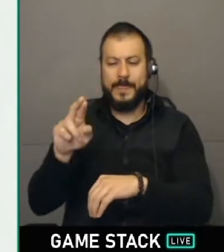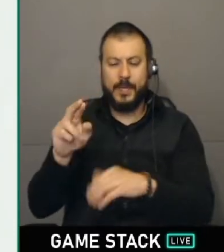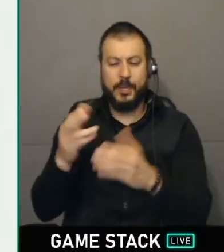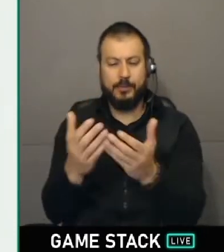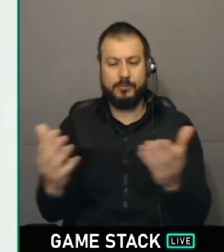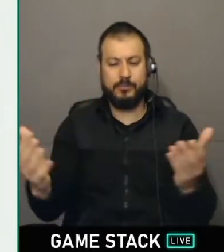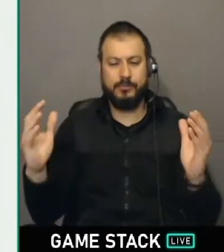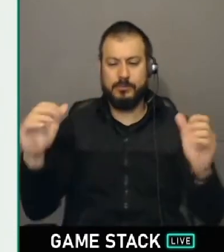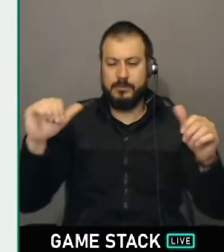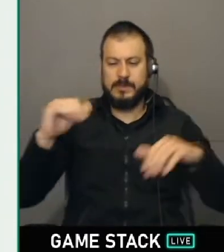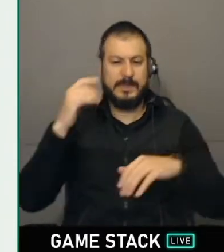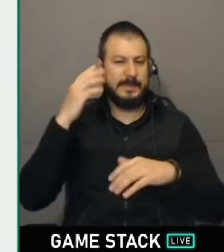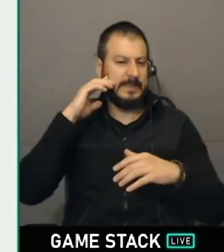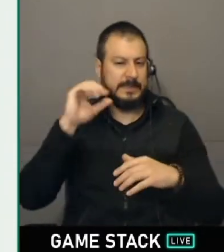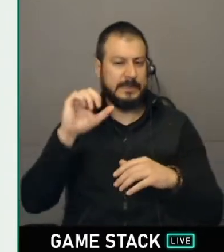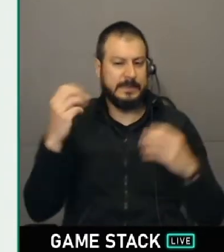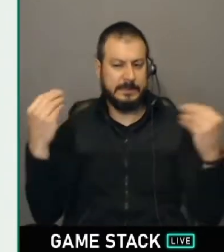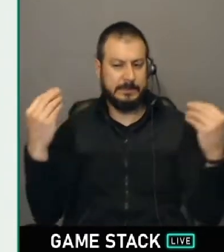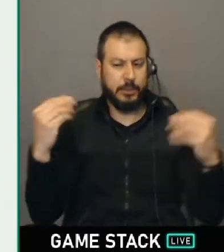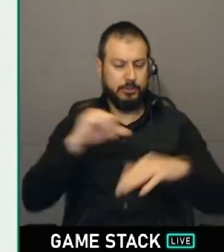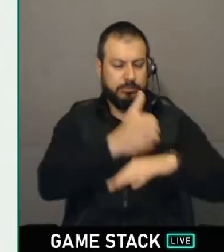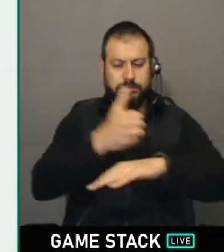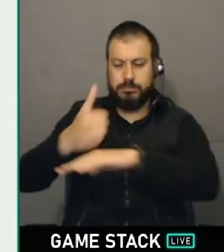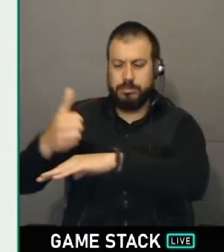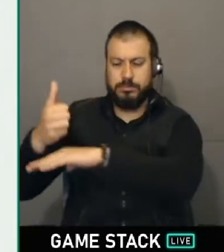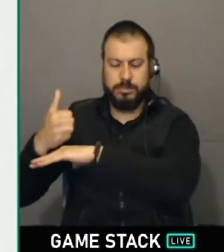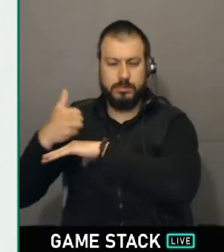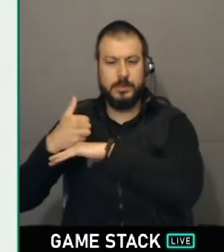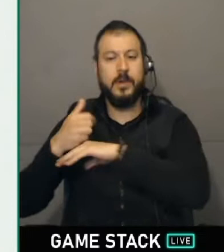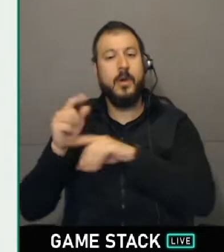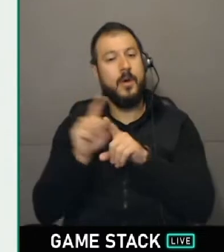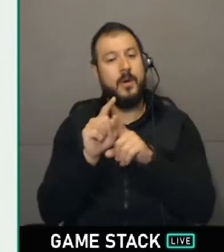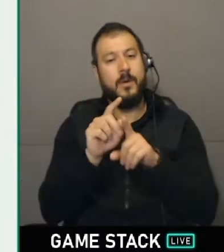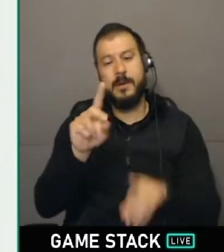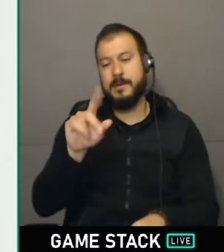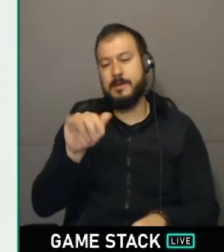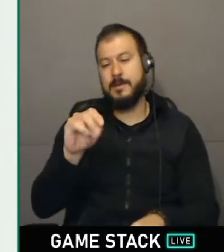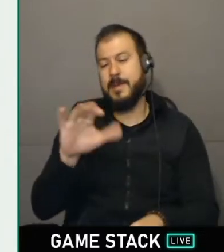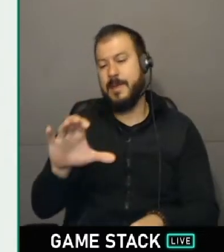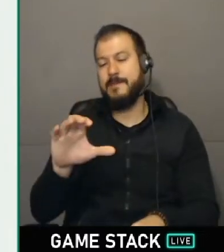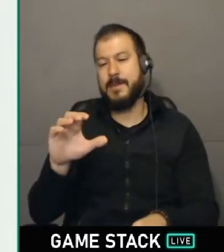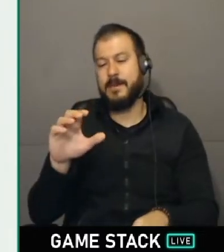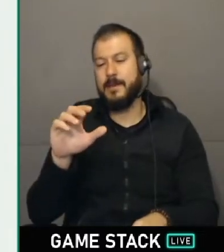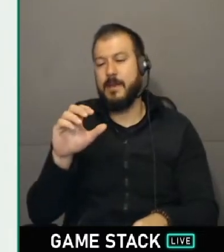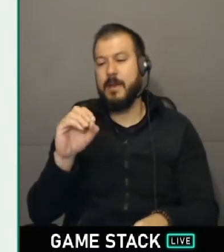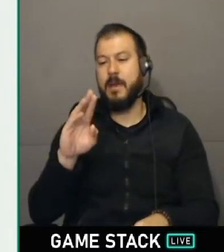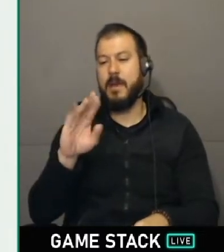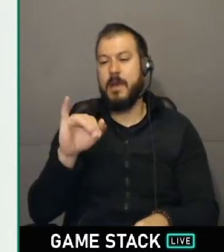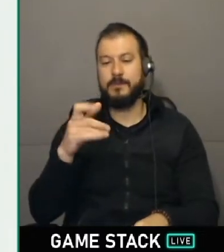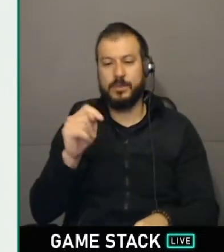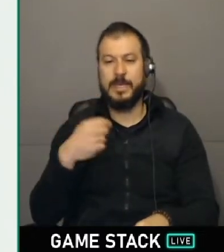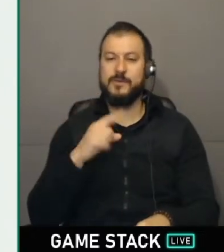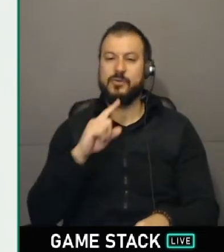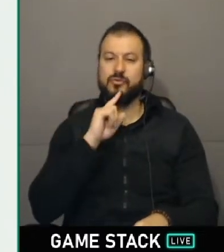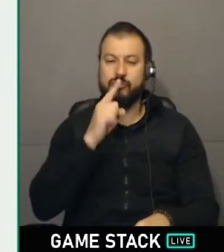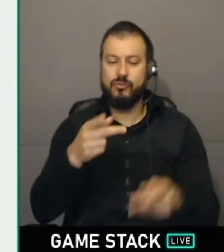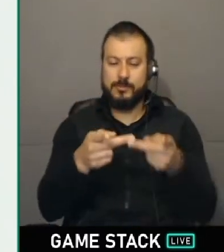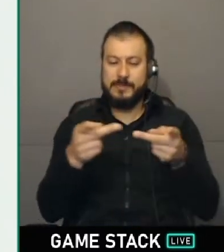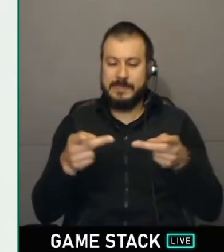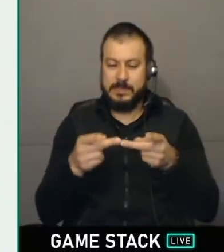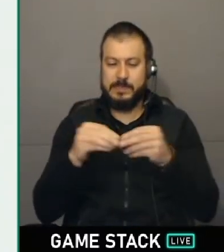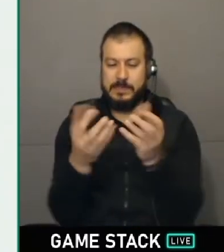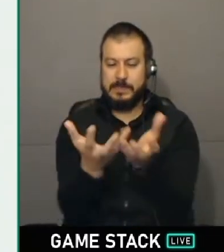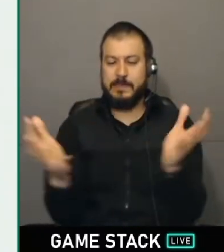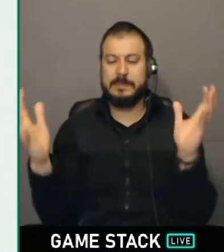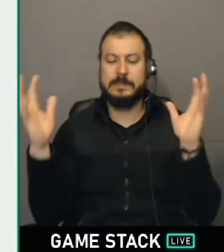locations. We also have what are called dynamic objects. These are objects that have a true position in space. And so we'll show